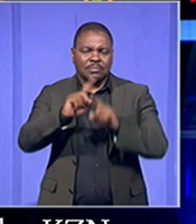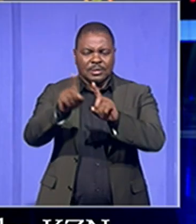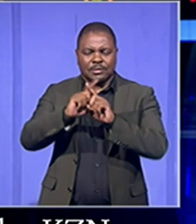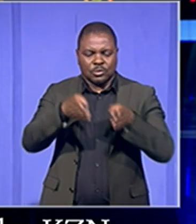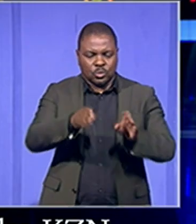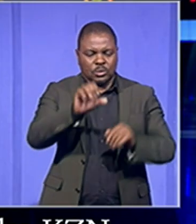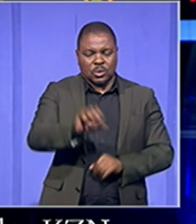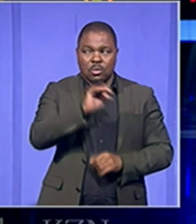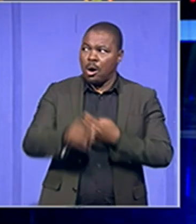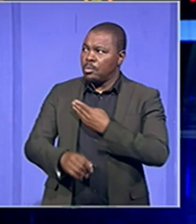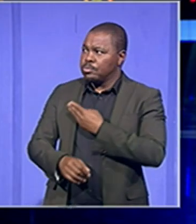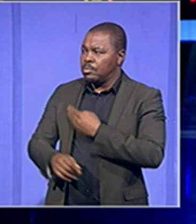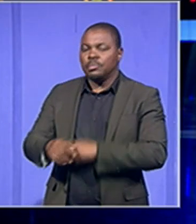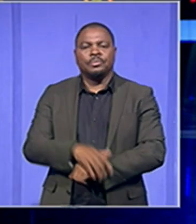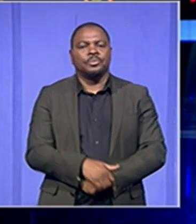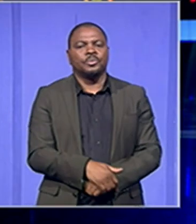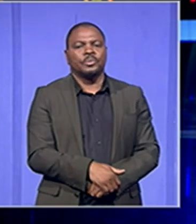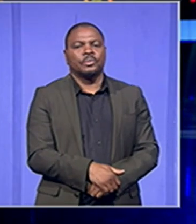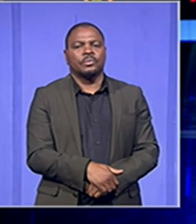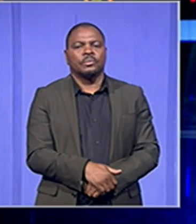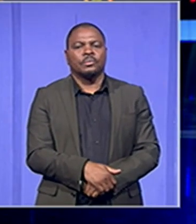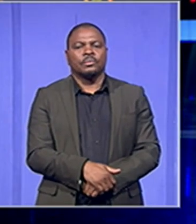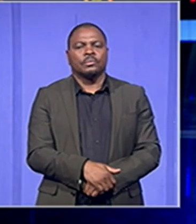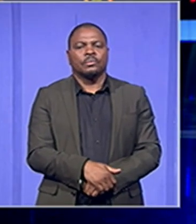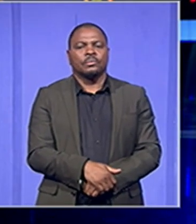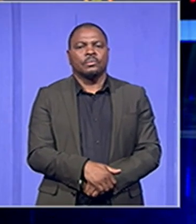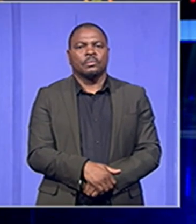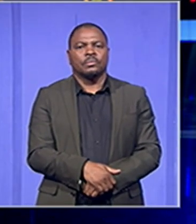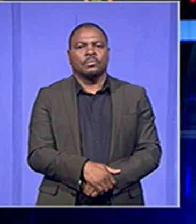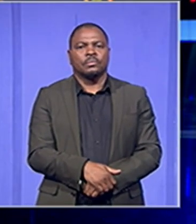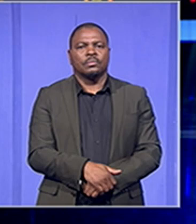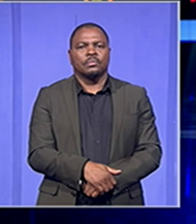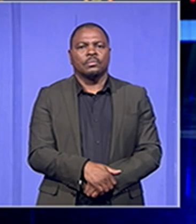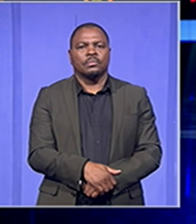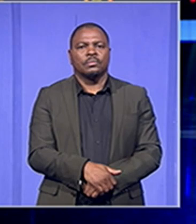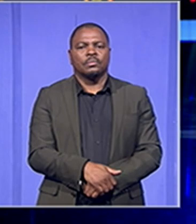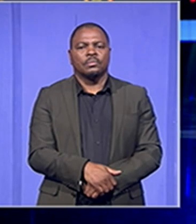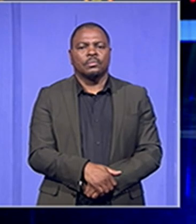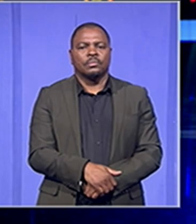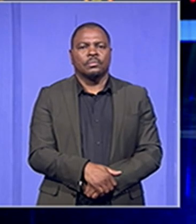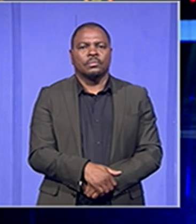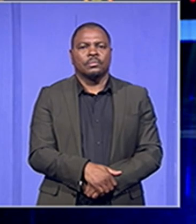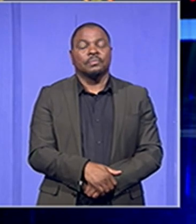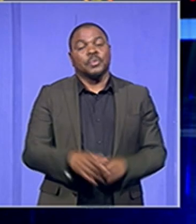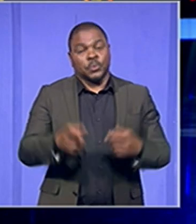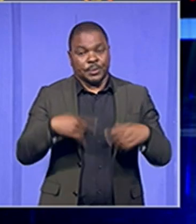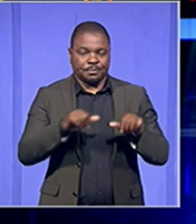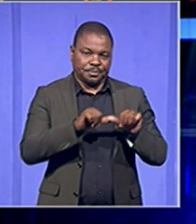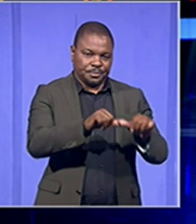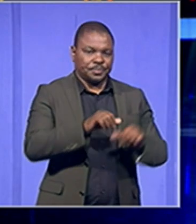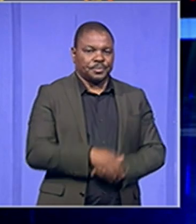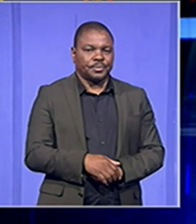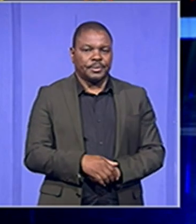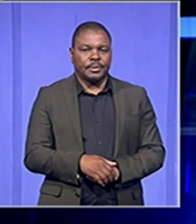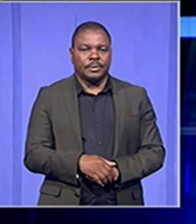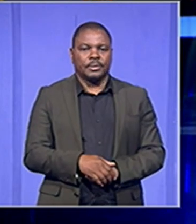naha ena. Ha ratela pele re fumana hore lefapha la thuto